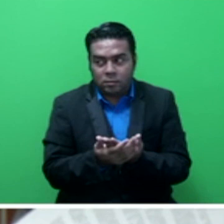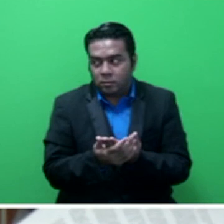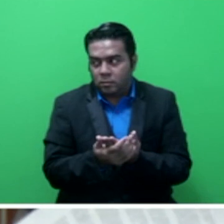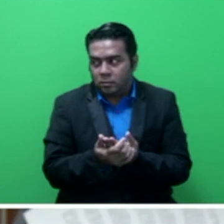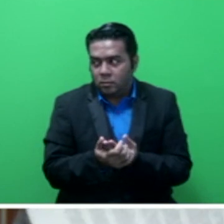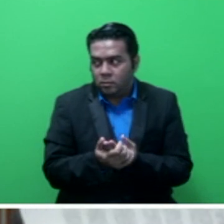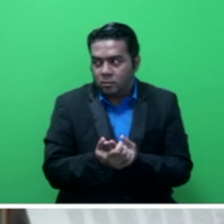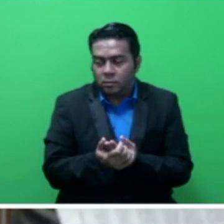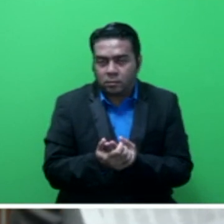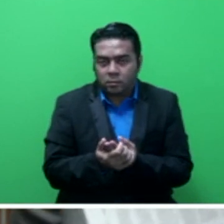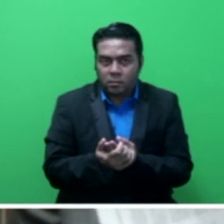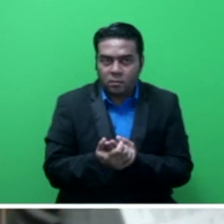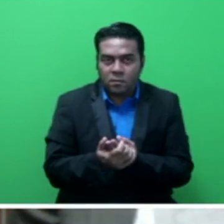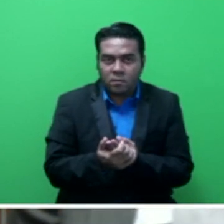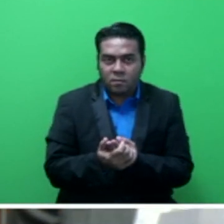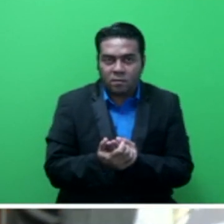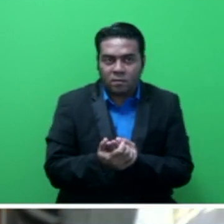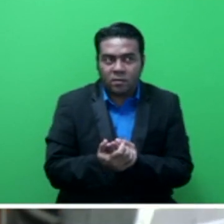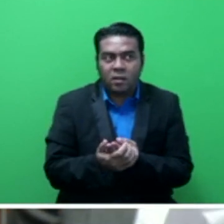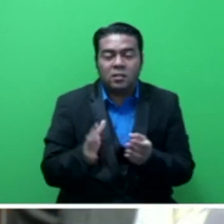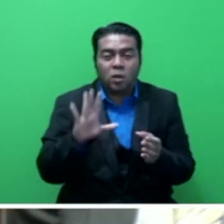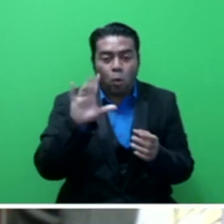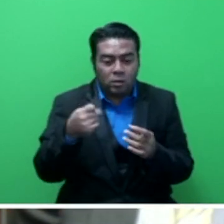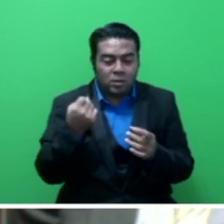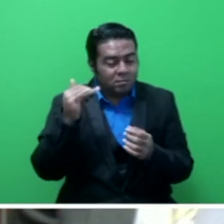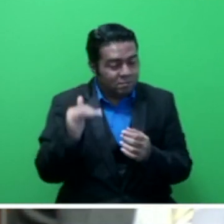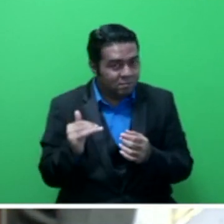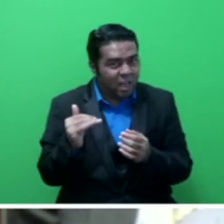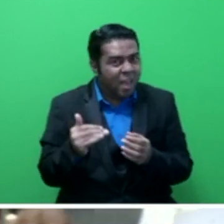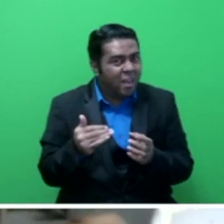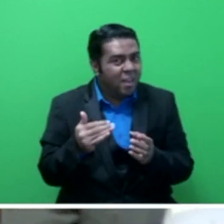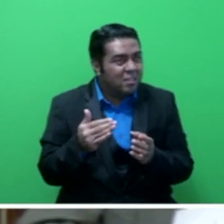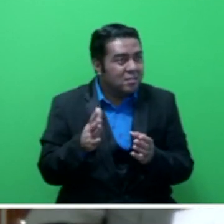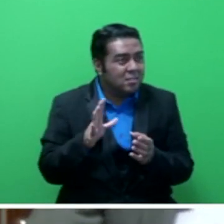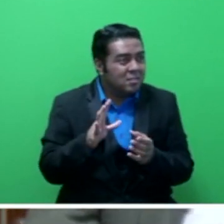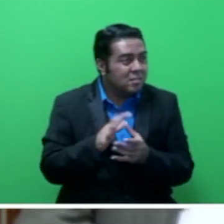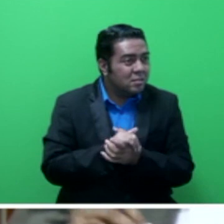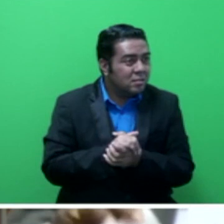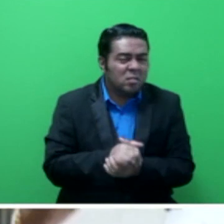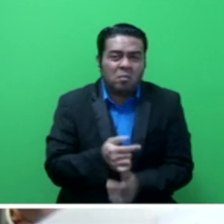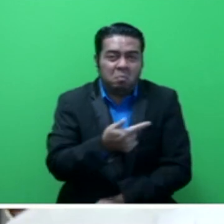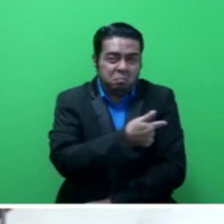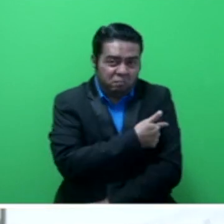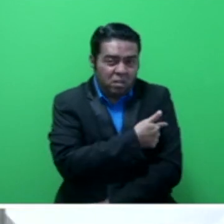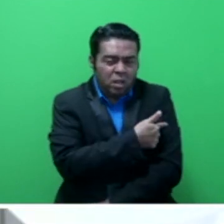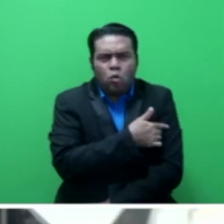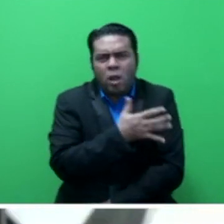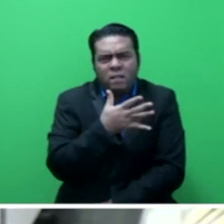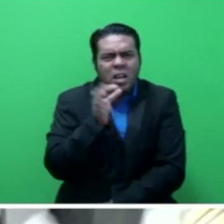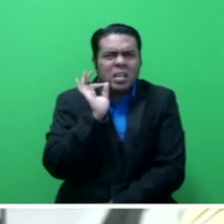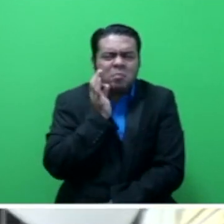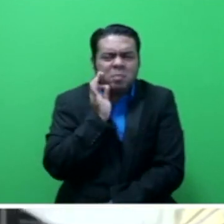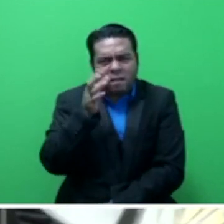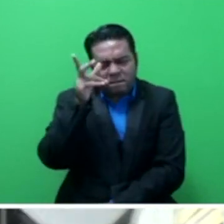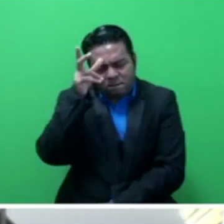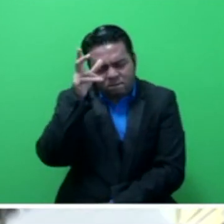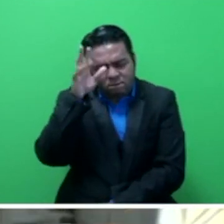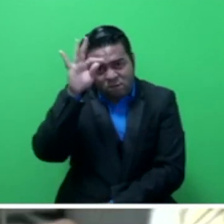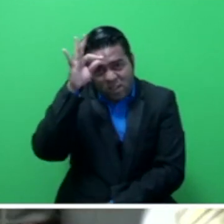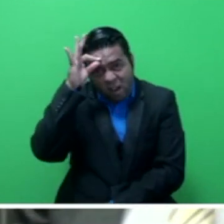these vaccines are usually minor and temporary, such as sore arm or mild fever. Most serious side effects are